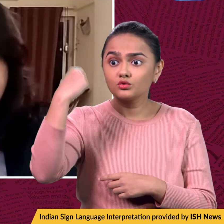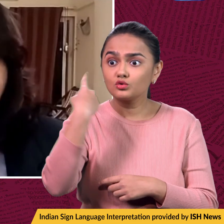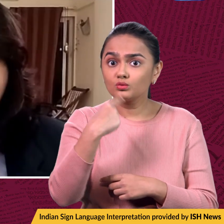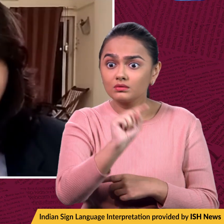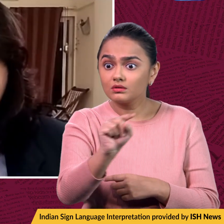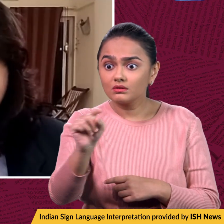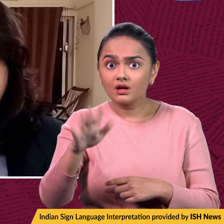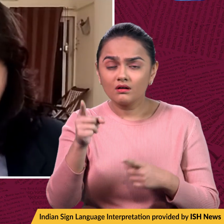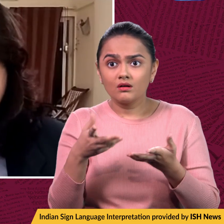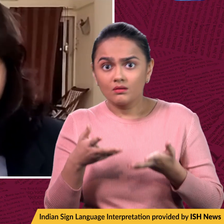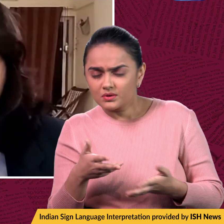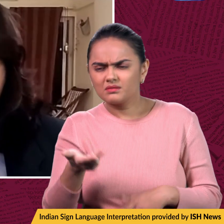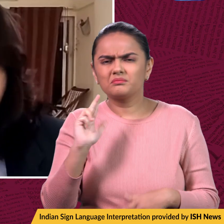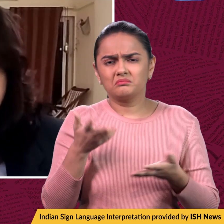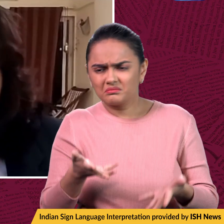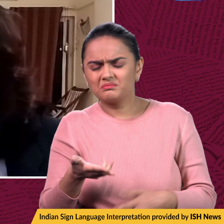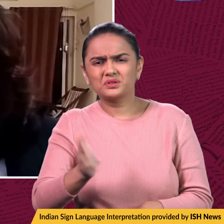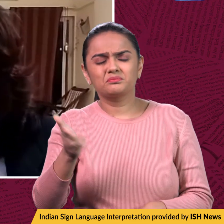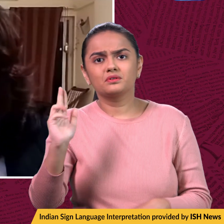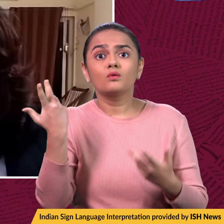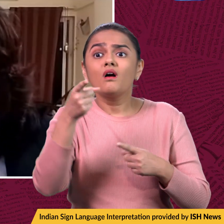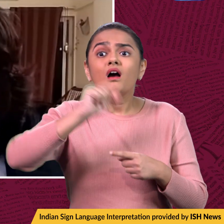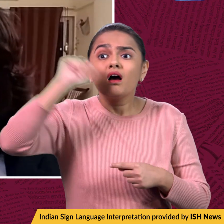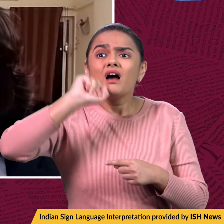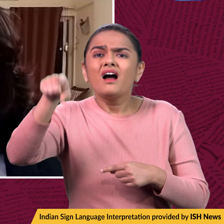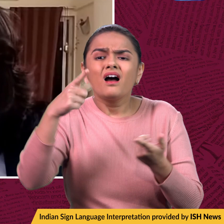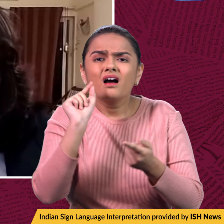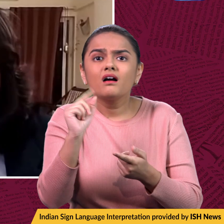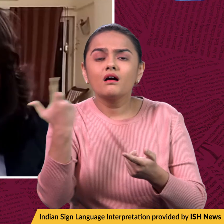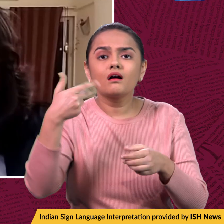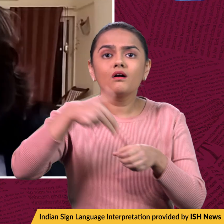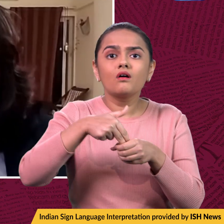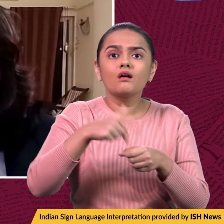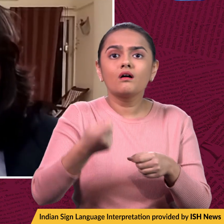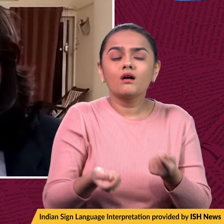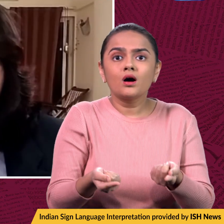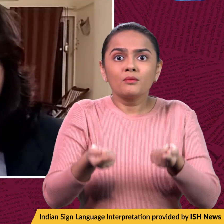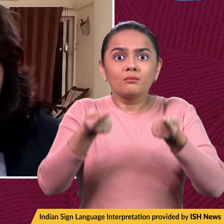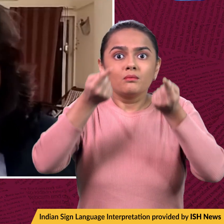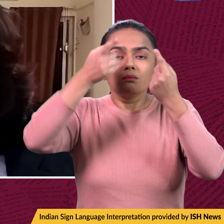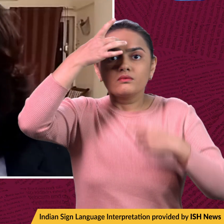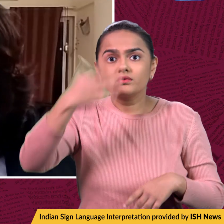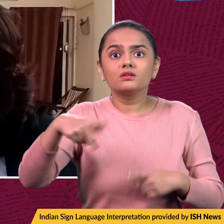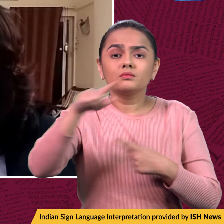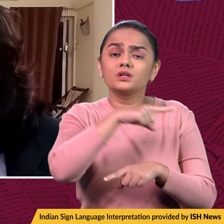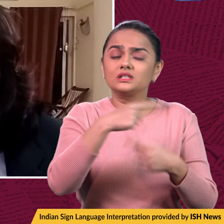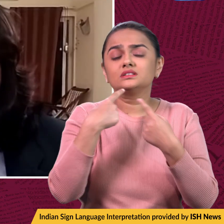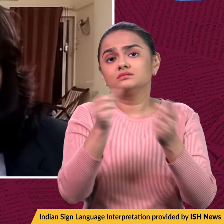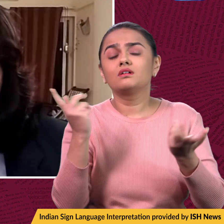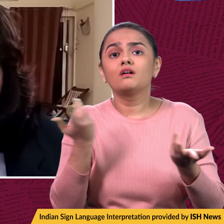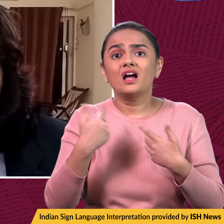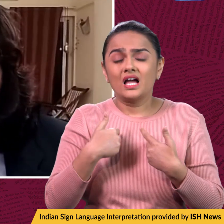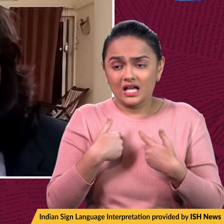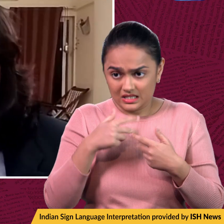These protesters have been protesting against rising fuel prices. He declared that constitutional order